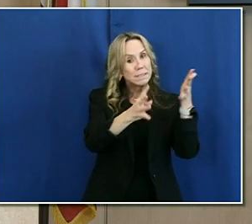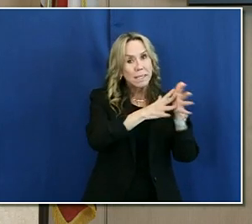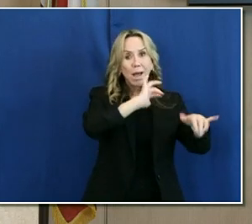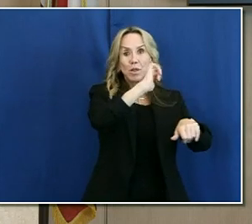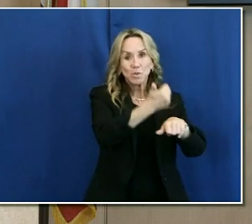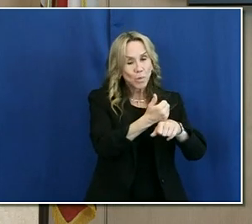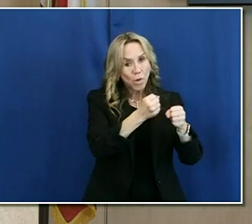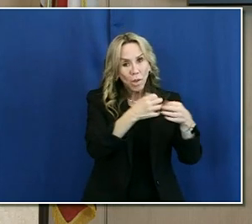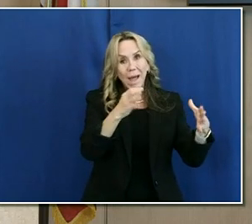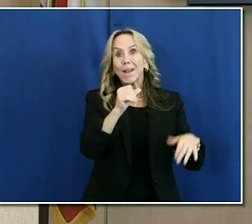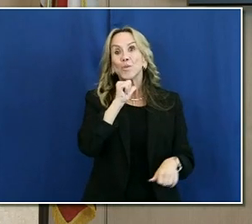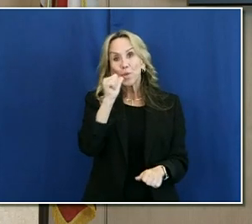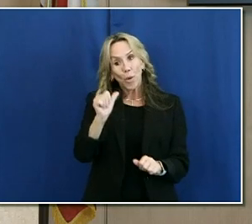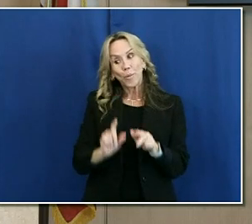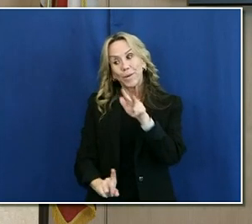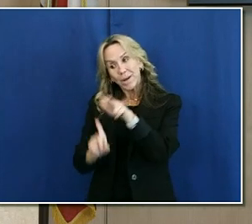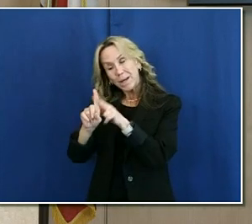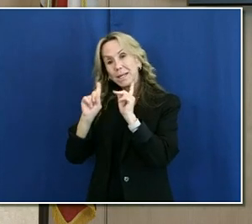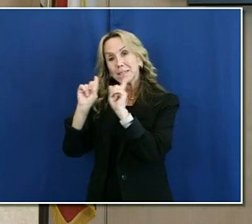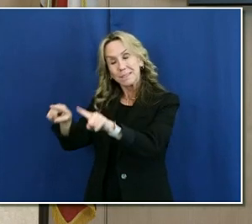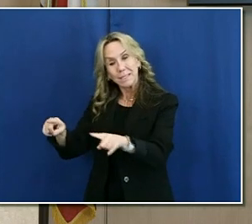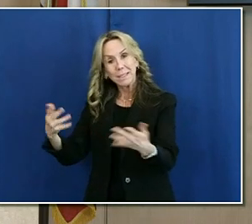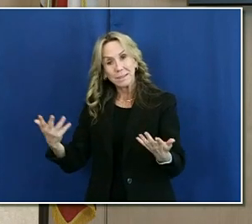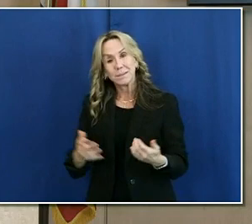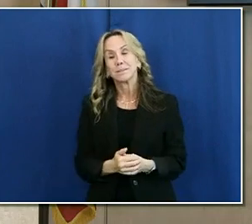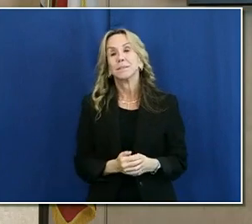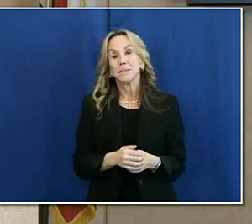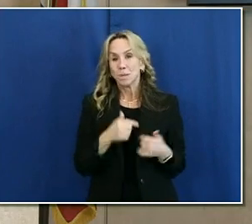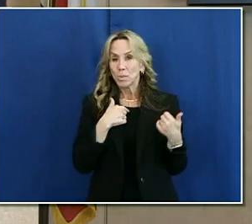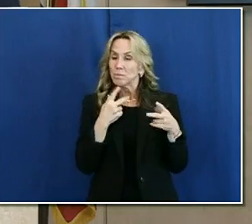investigating one of those very specific activities off campus.